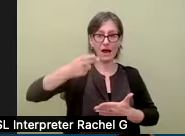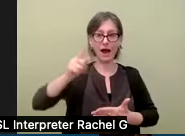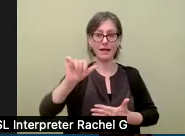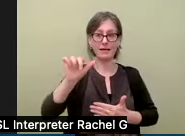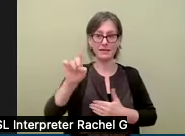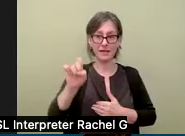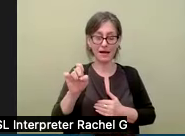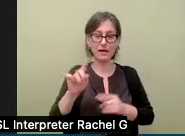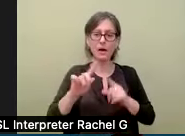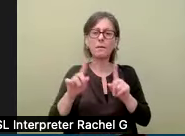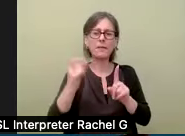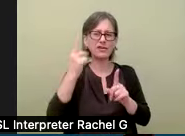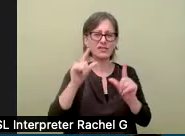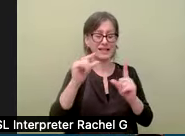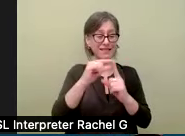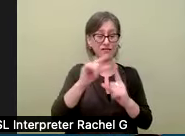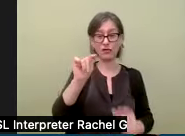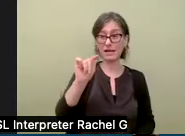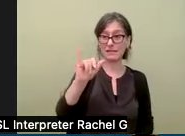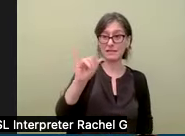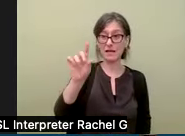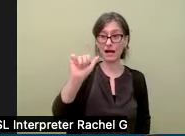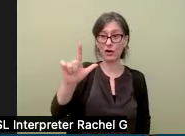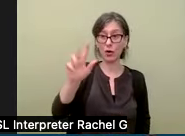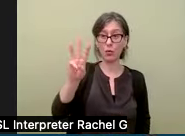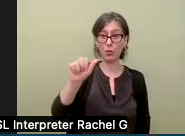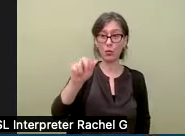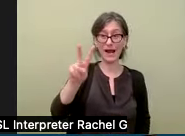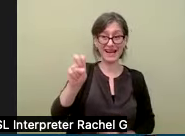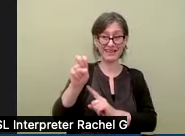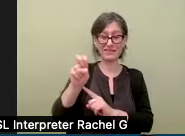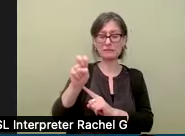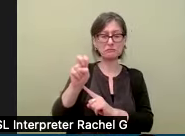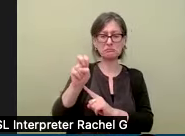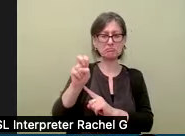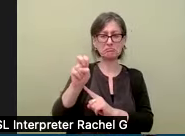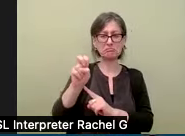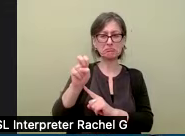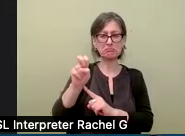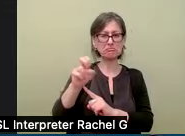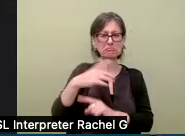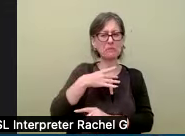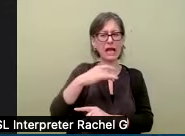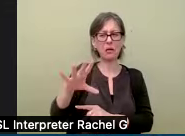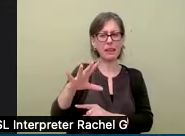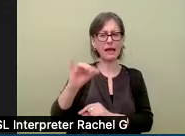in Santa Cruz. But the term tidal wave, I don't necessarily like, because